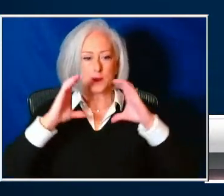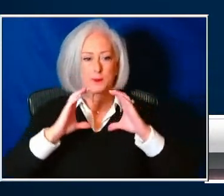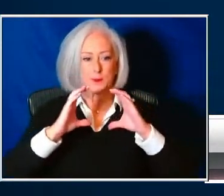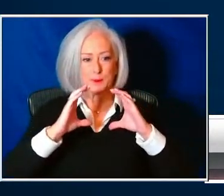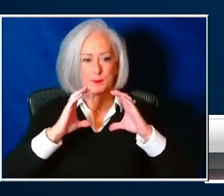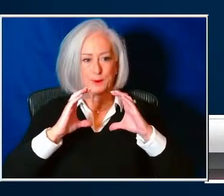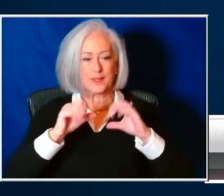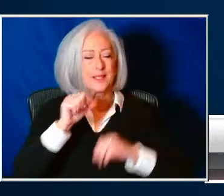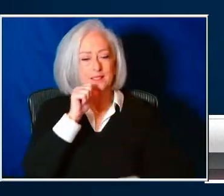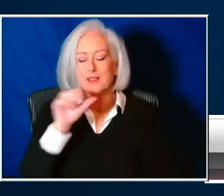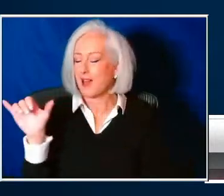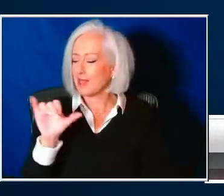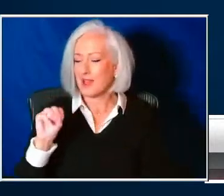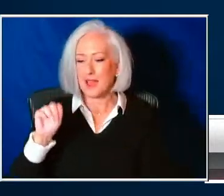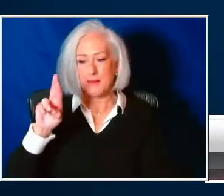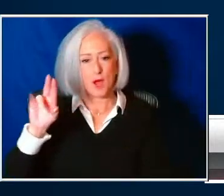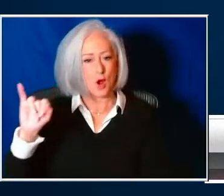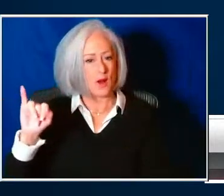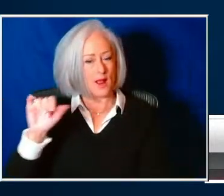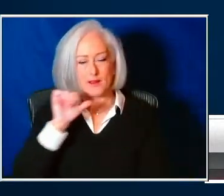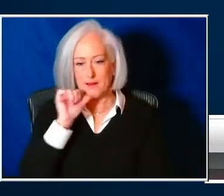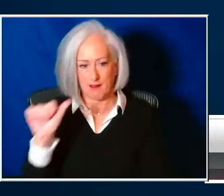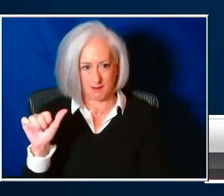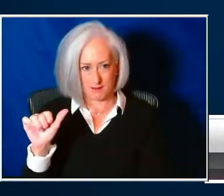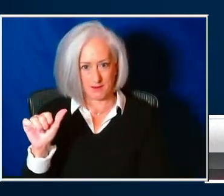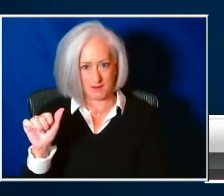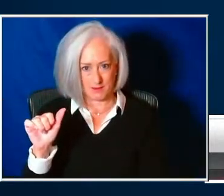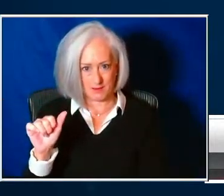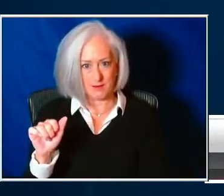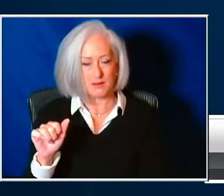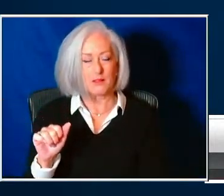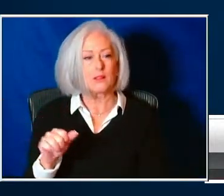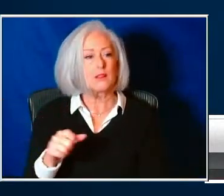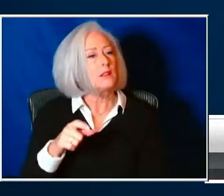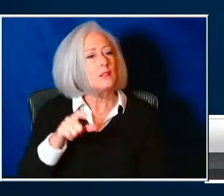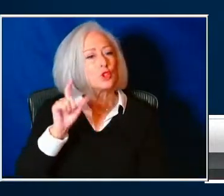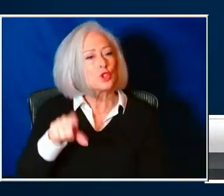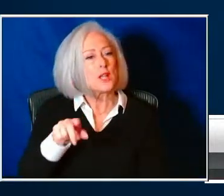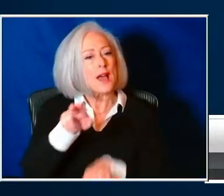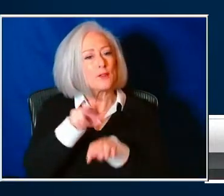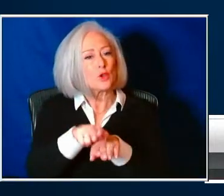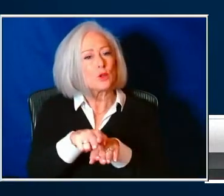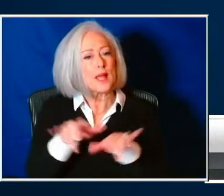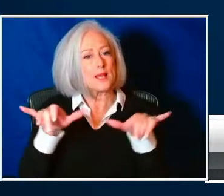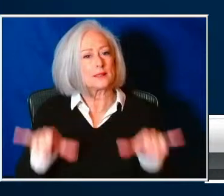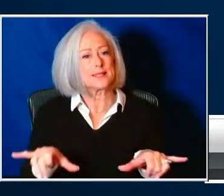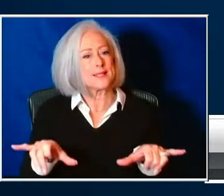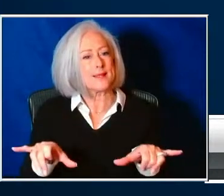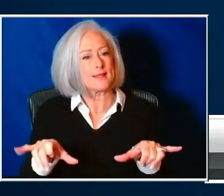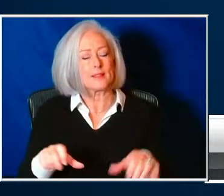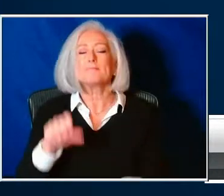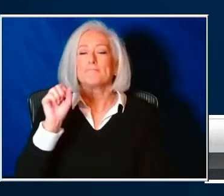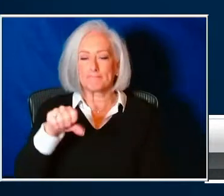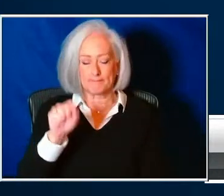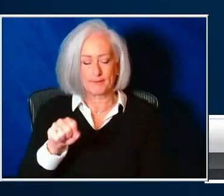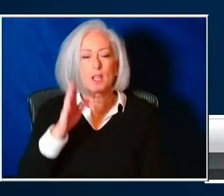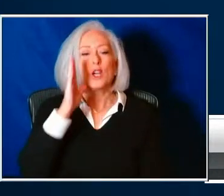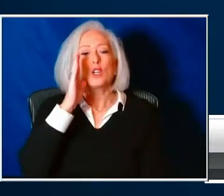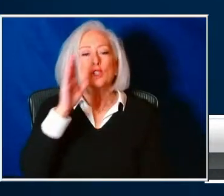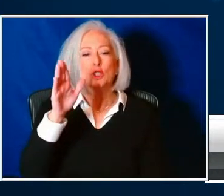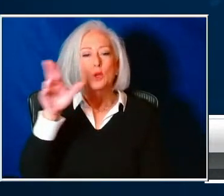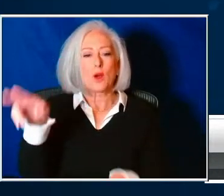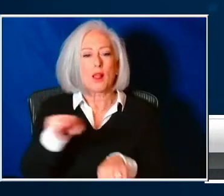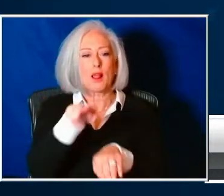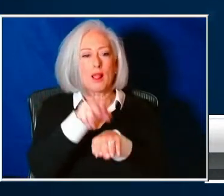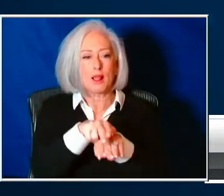Okay, that's what I was going to ask. You're just going to go, and does she have to sit still? She will have to lay still, and they'll ask her to hold her breath Love at it. certain times, but not for